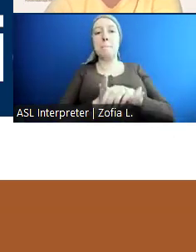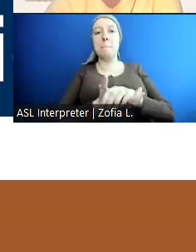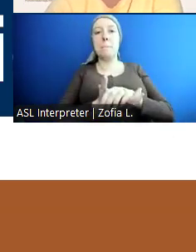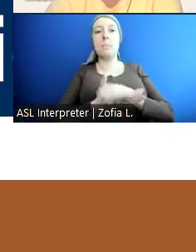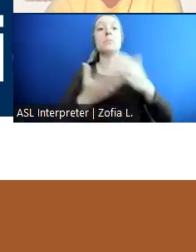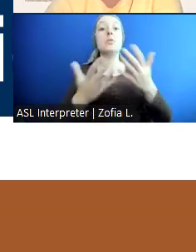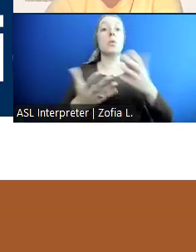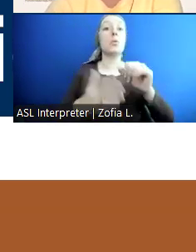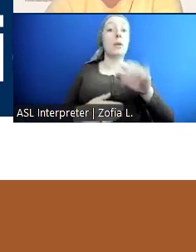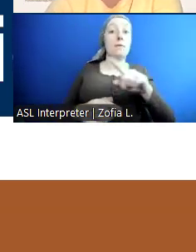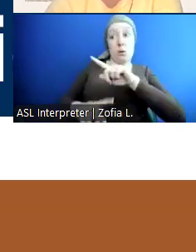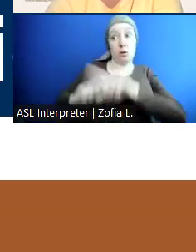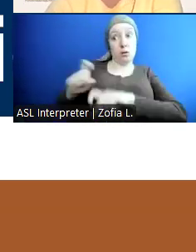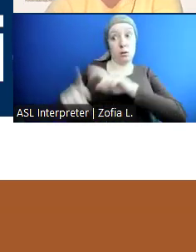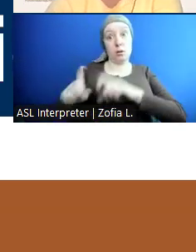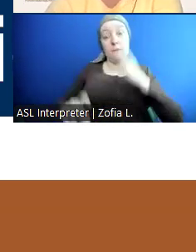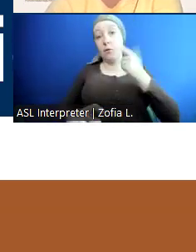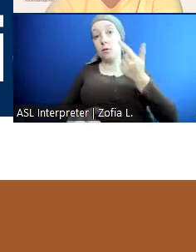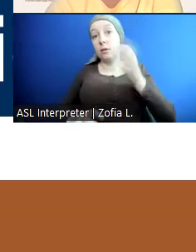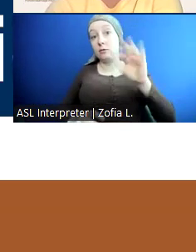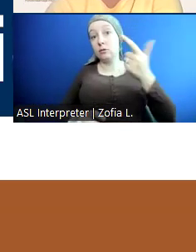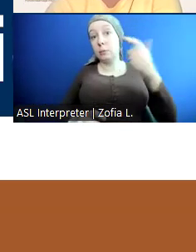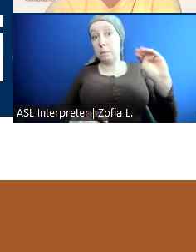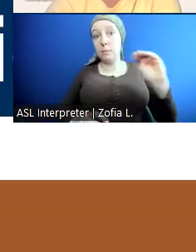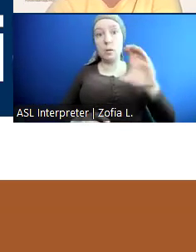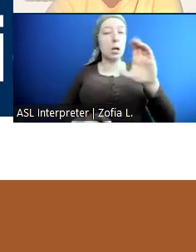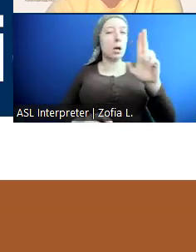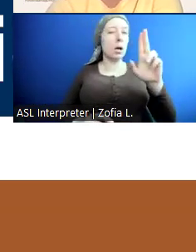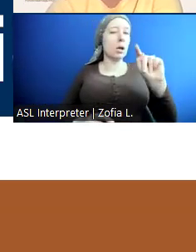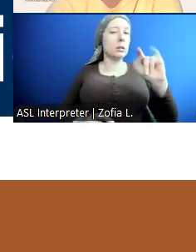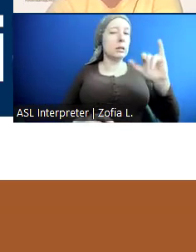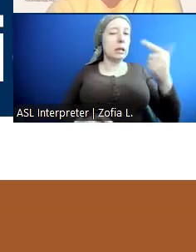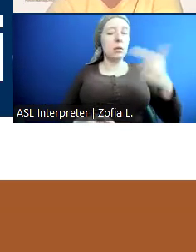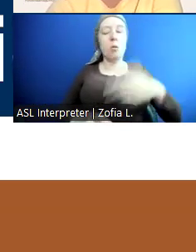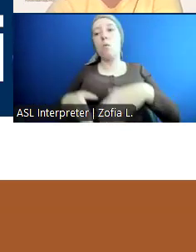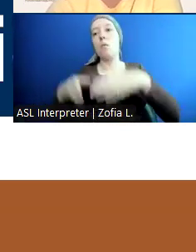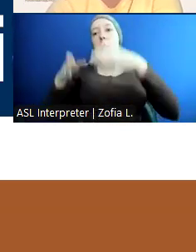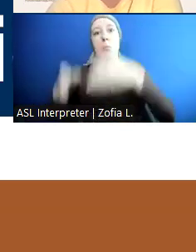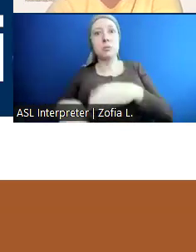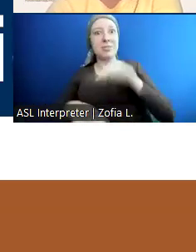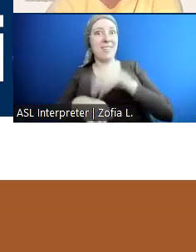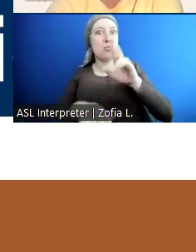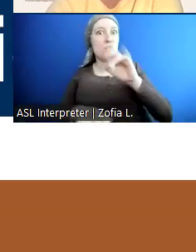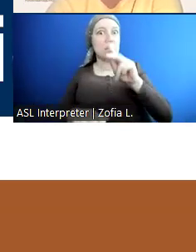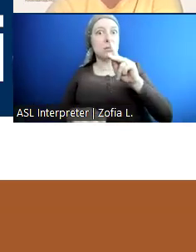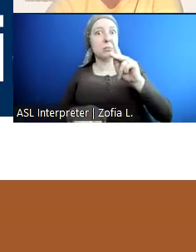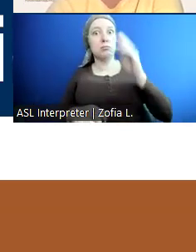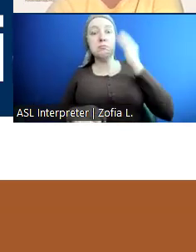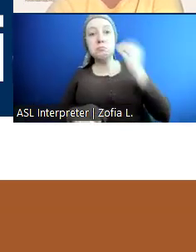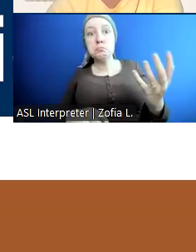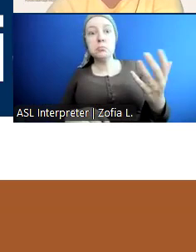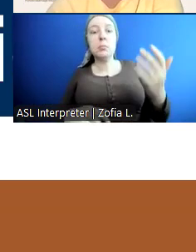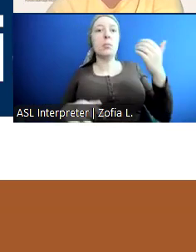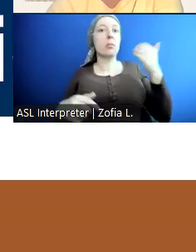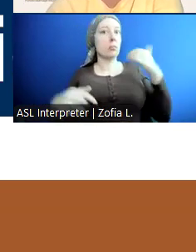for female genital mutilation or cutting, or someone at risk is flagging this type